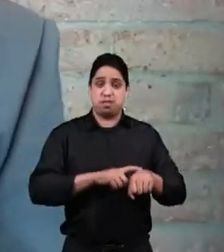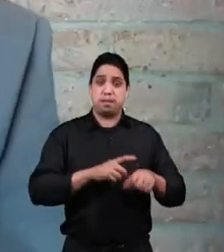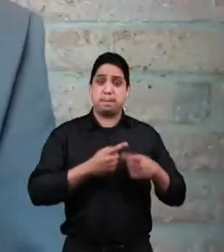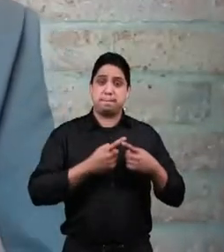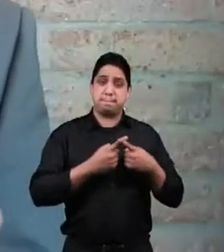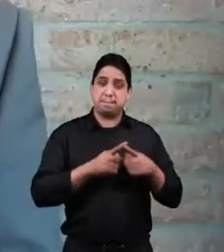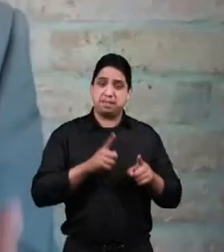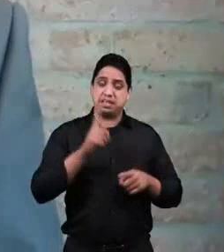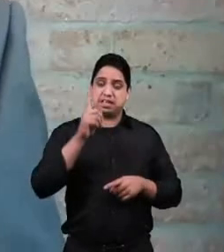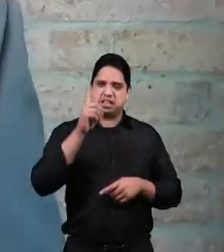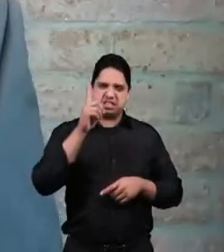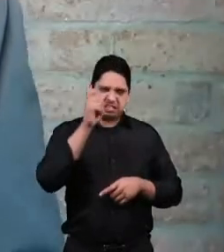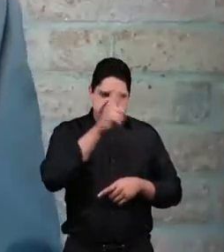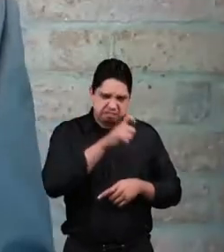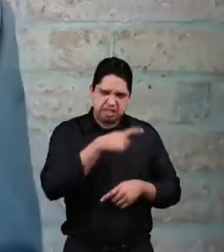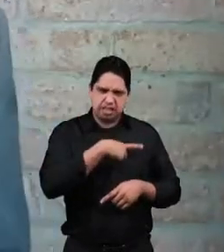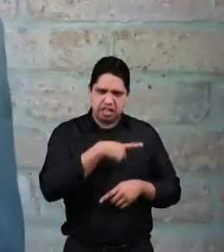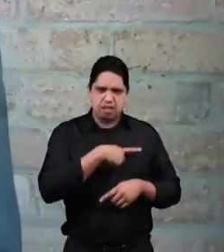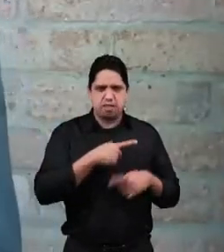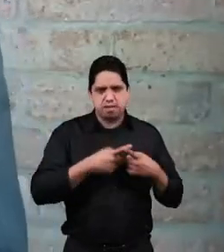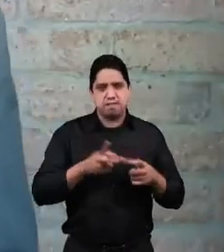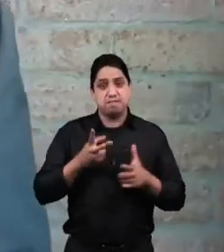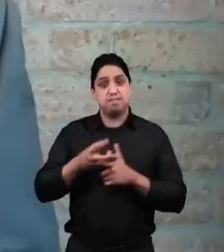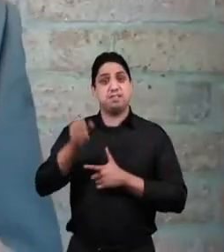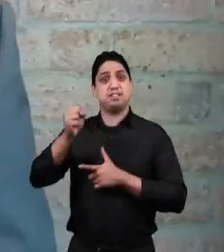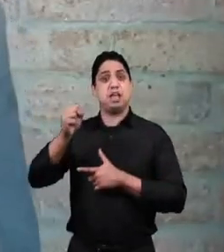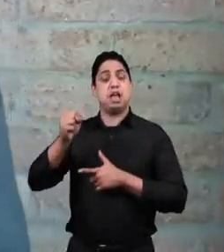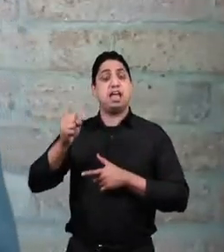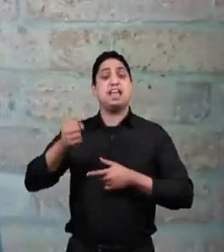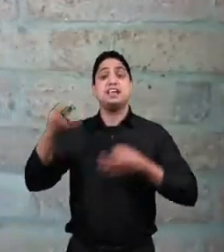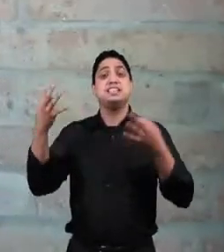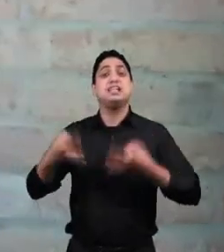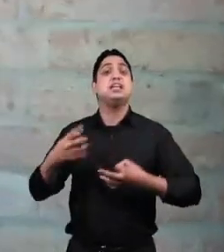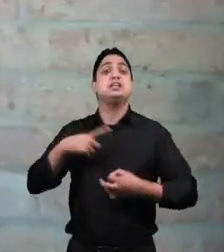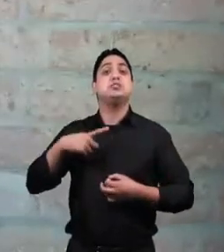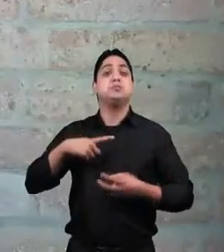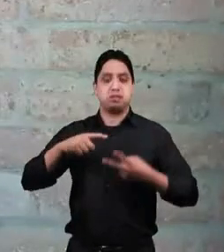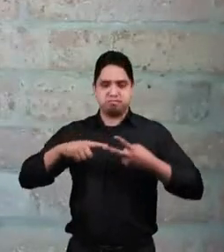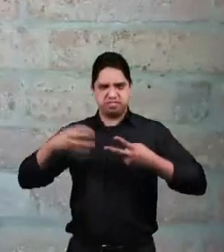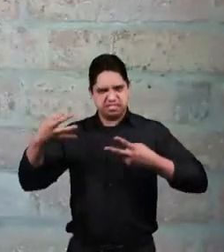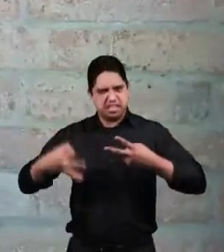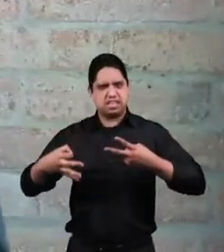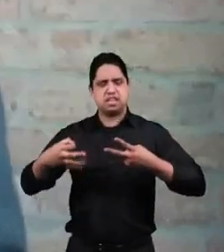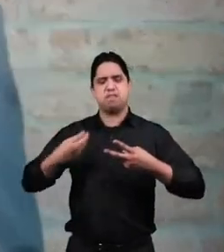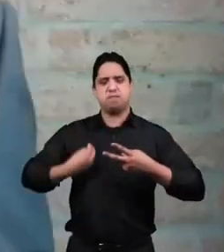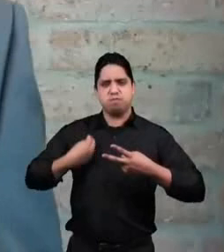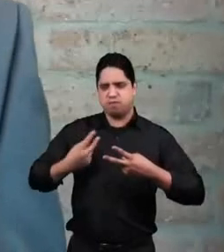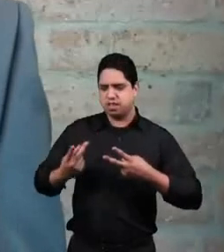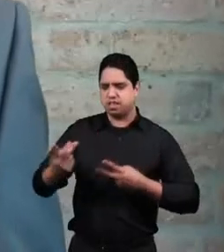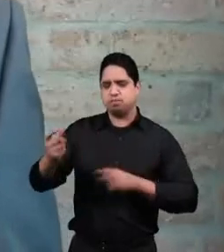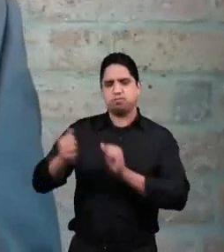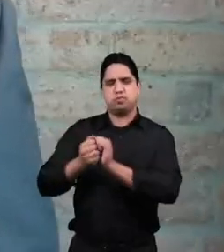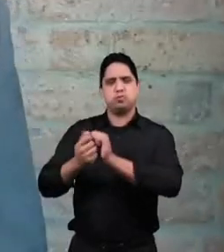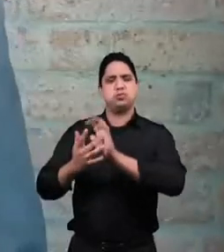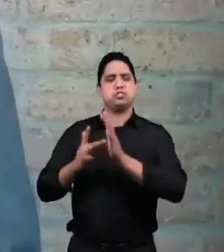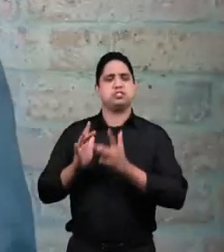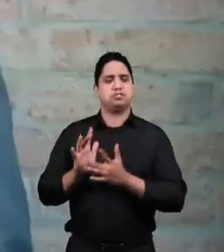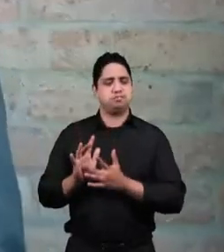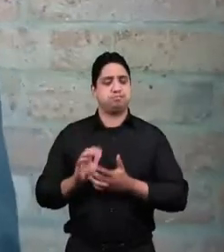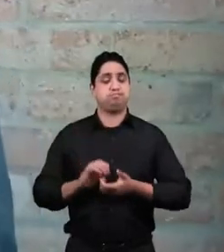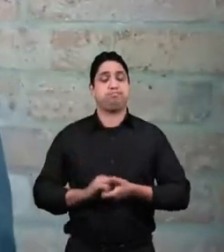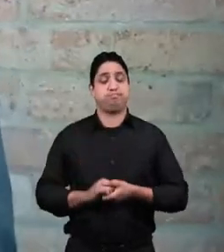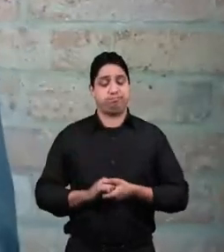the end, and the certainty of an eternal life with Jesus. This was the difference,